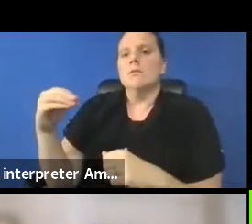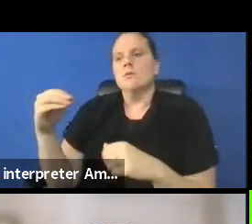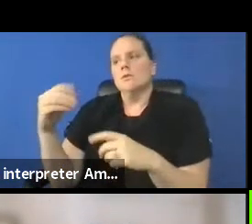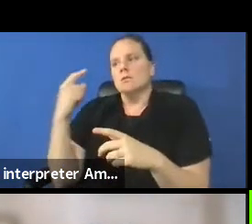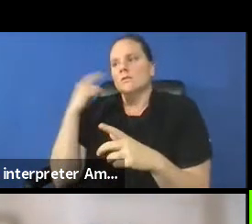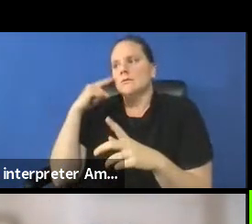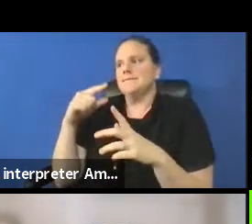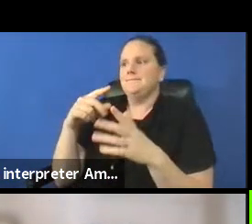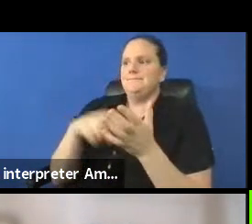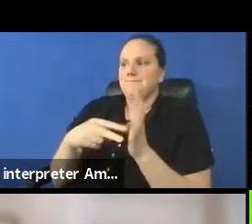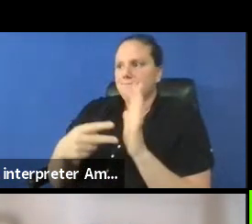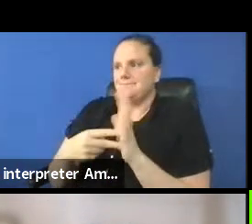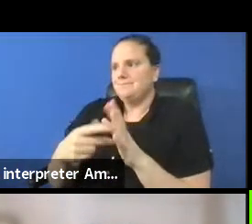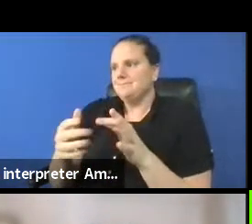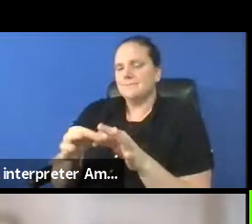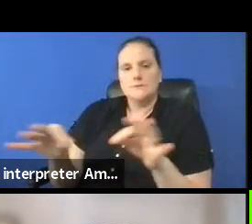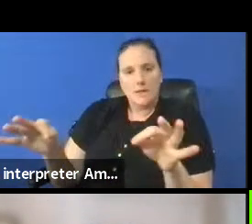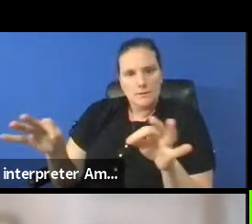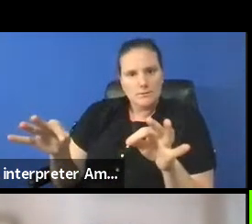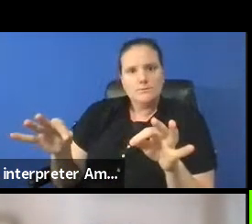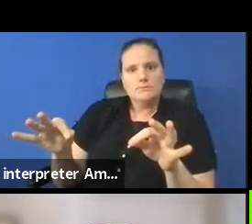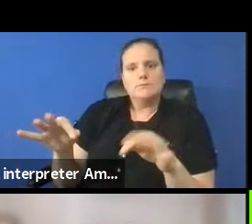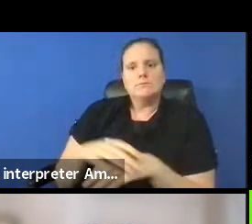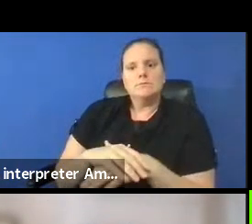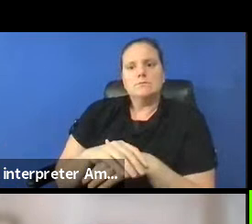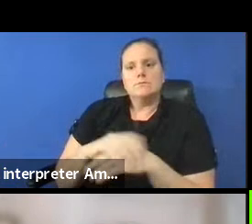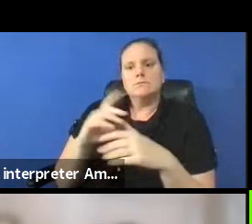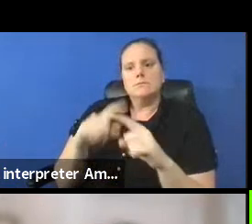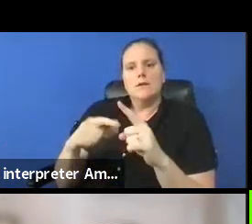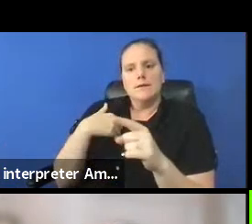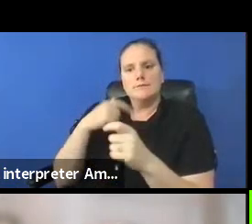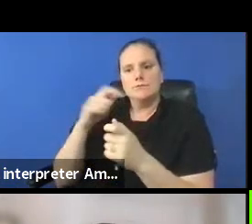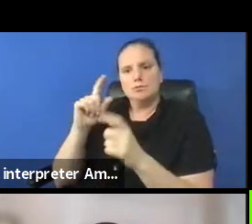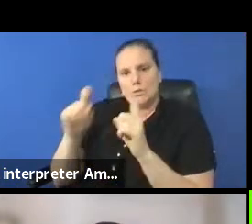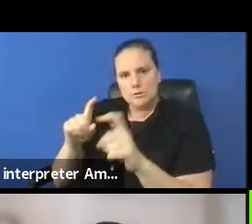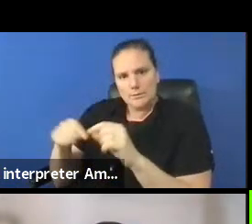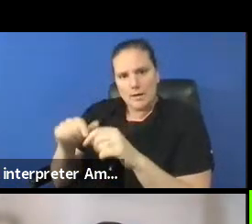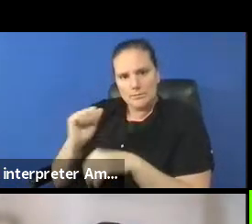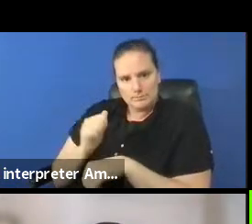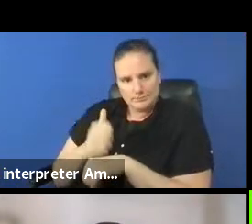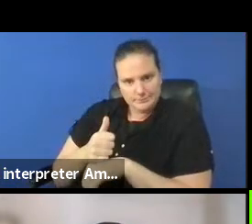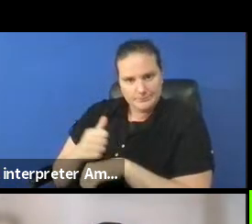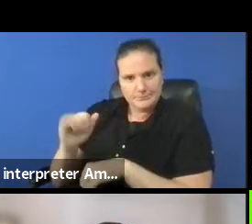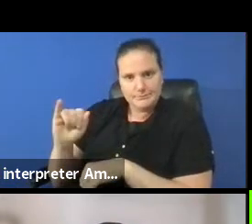of the intent, the language, but then there's sort of these questions about implementation.